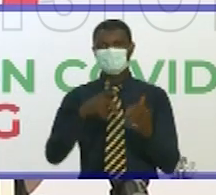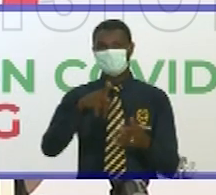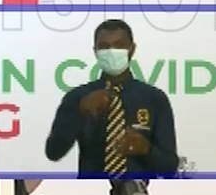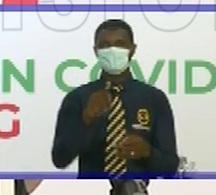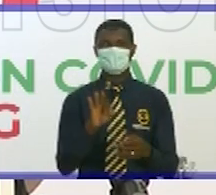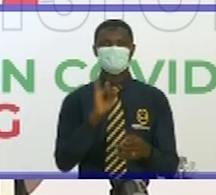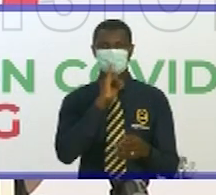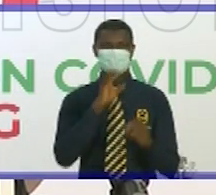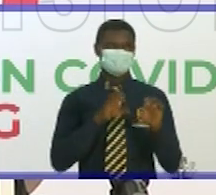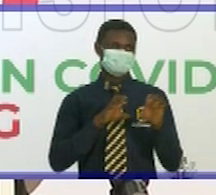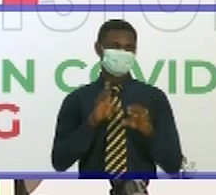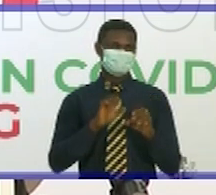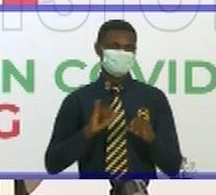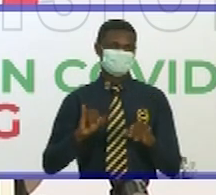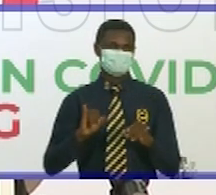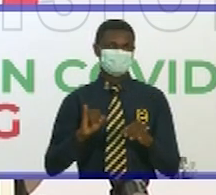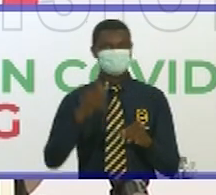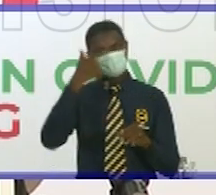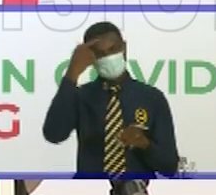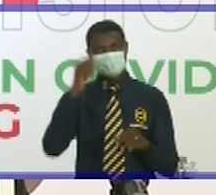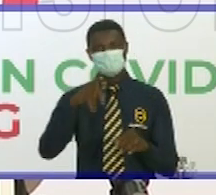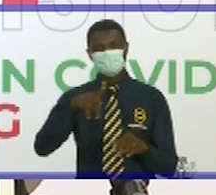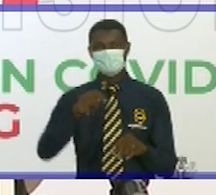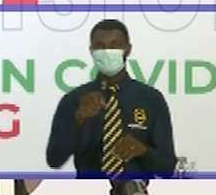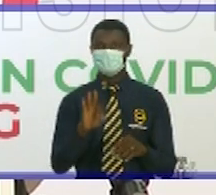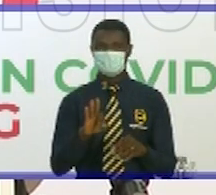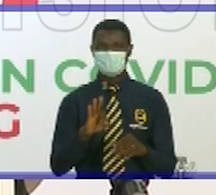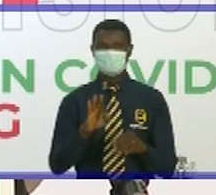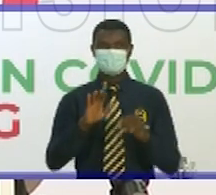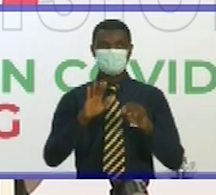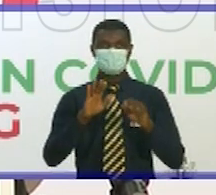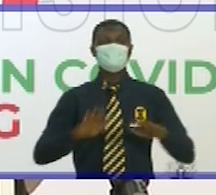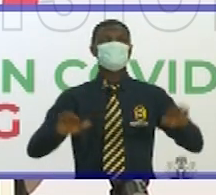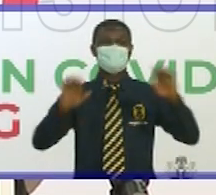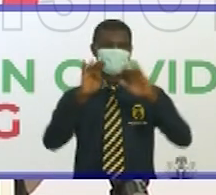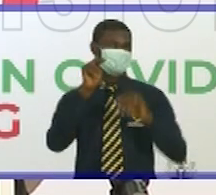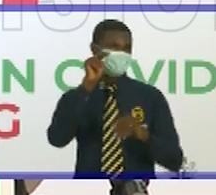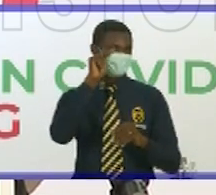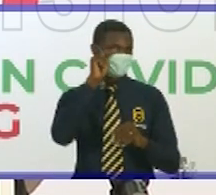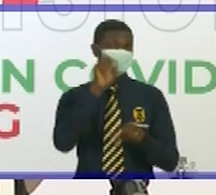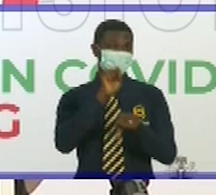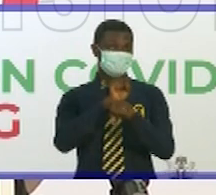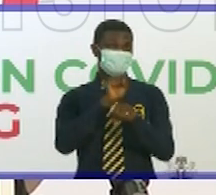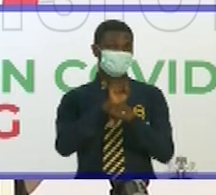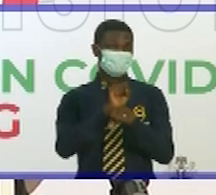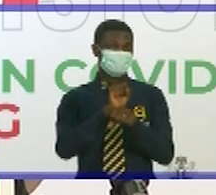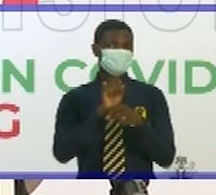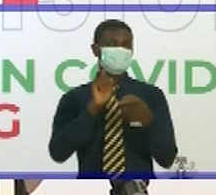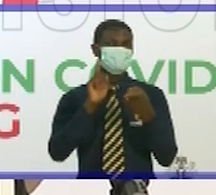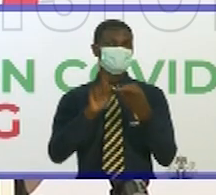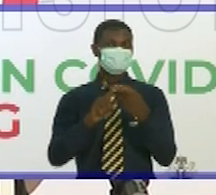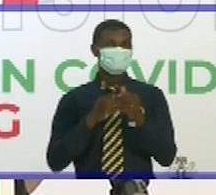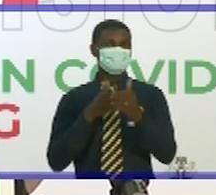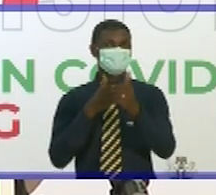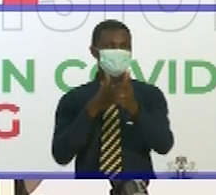eto ti PTF ni apapo o wa fun lati ma to